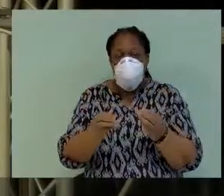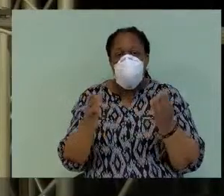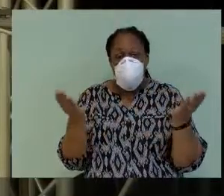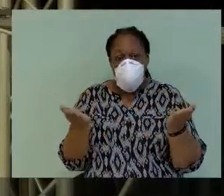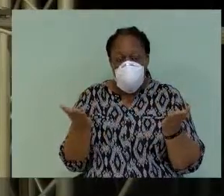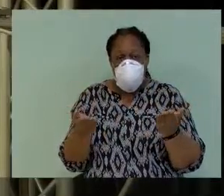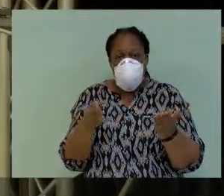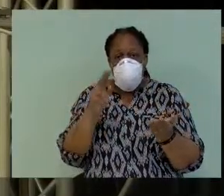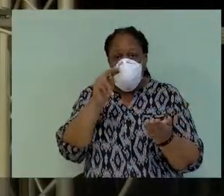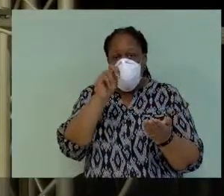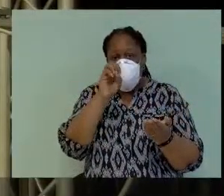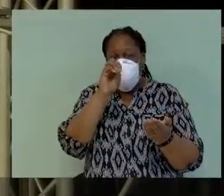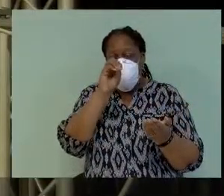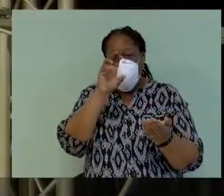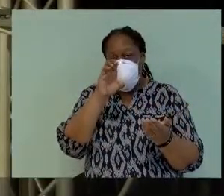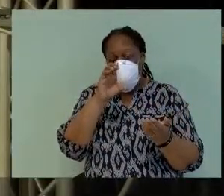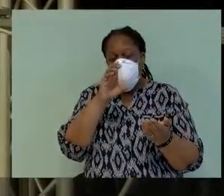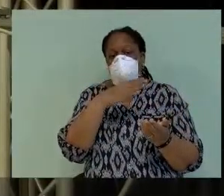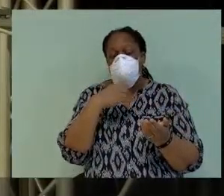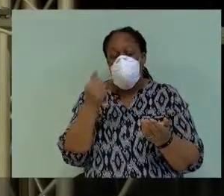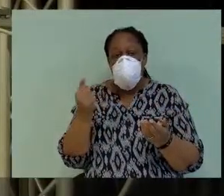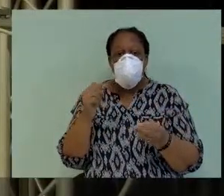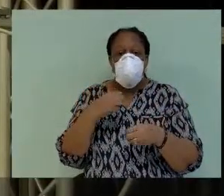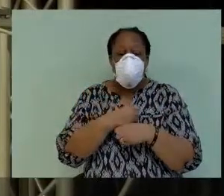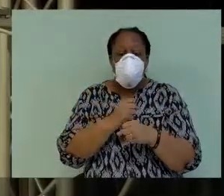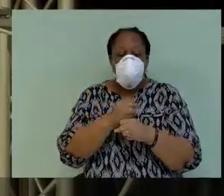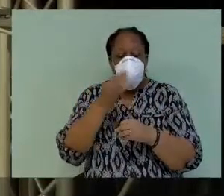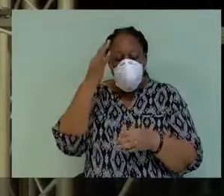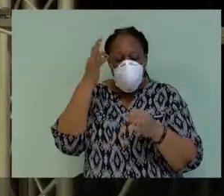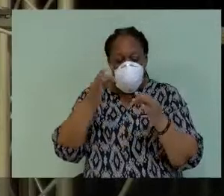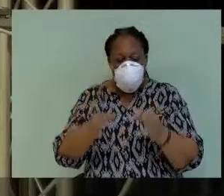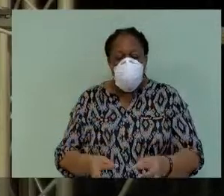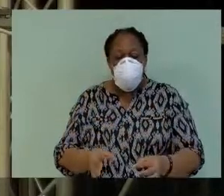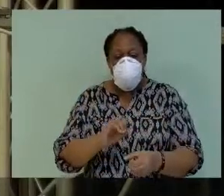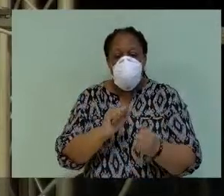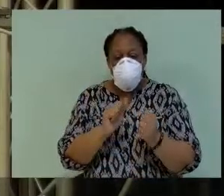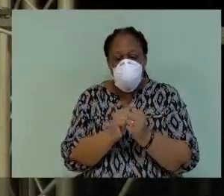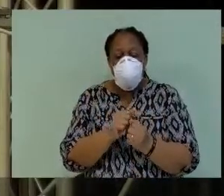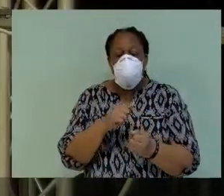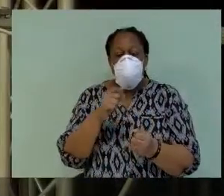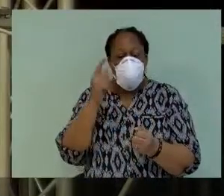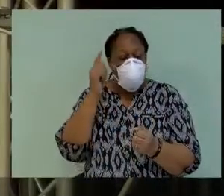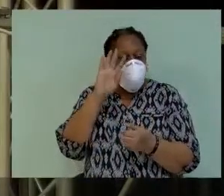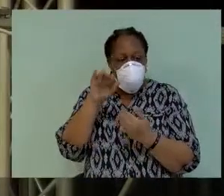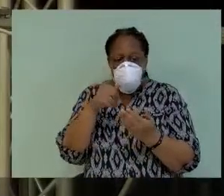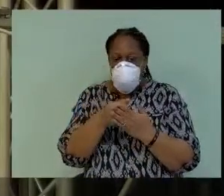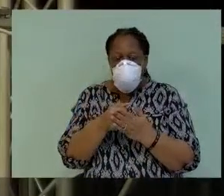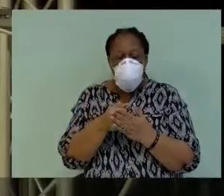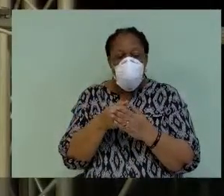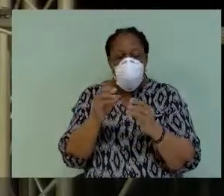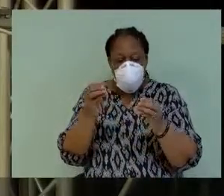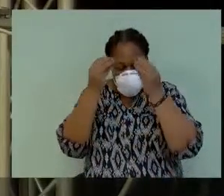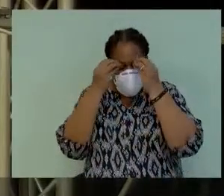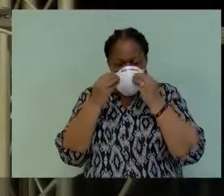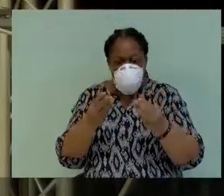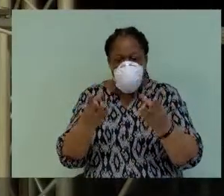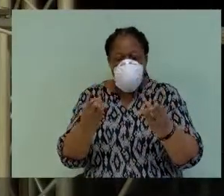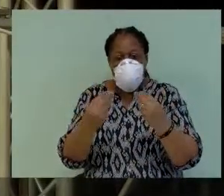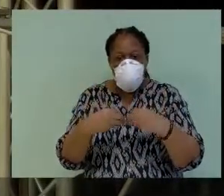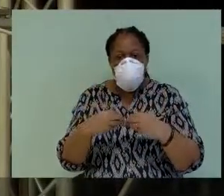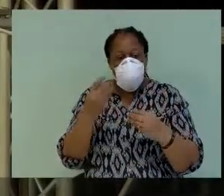hope of making informed decisions. I want to encourage all of us to continue to practice